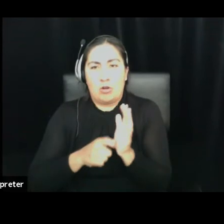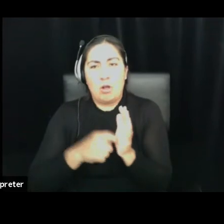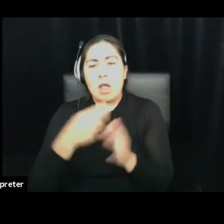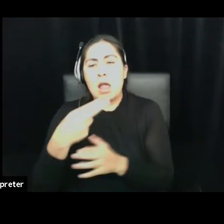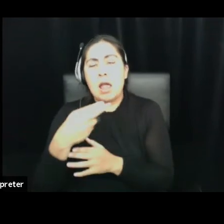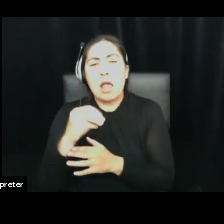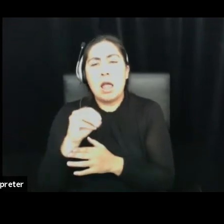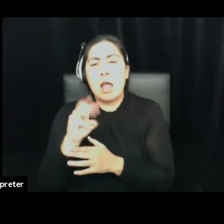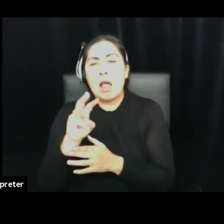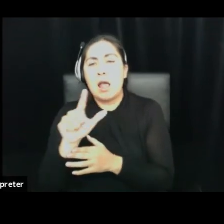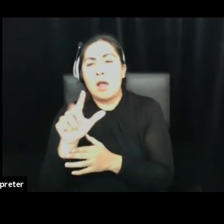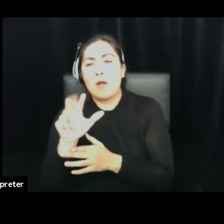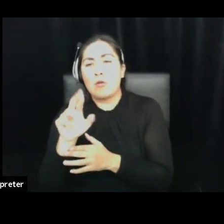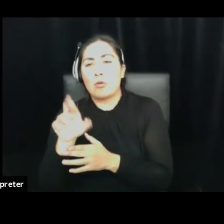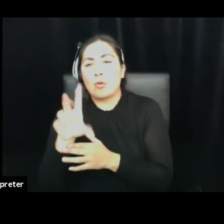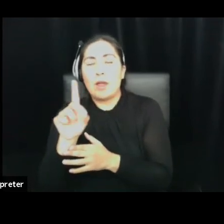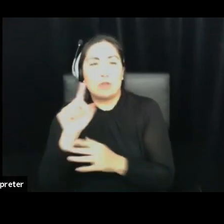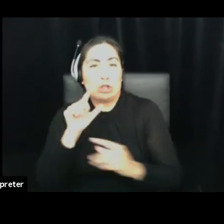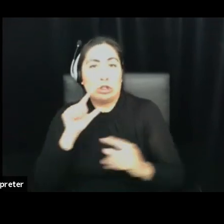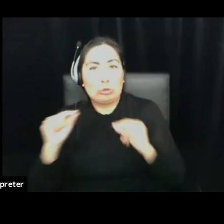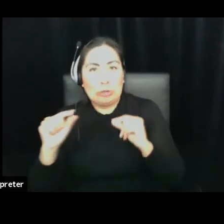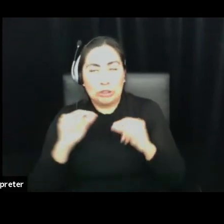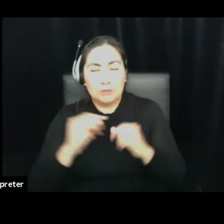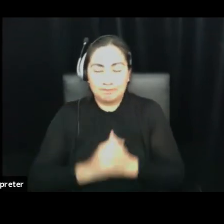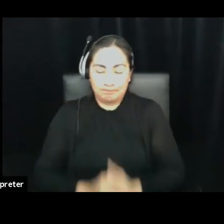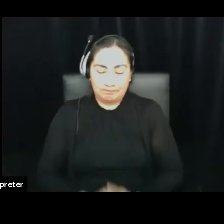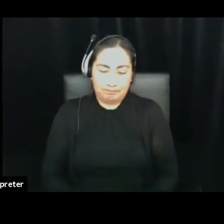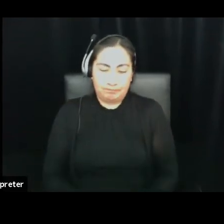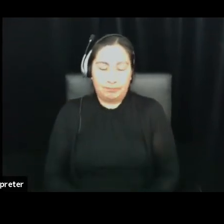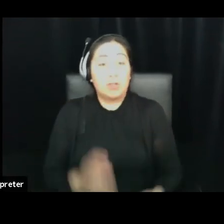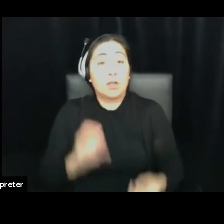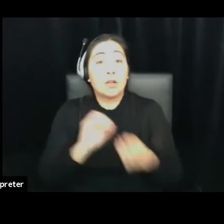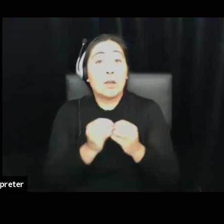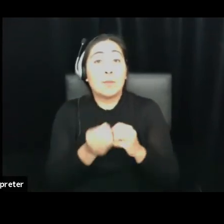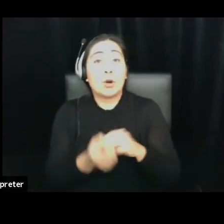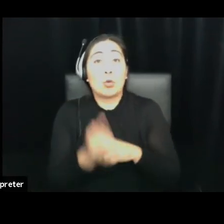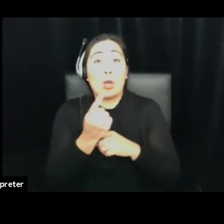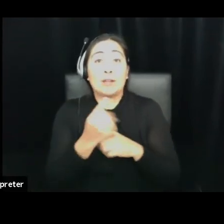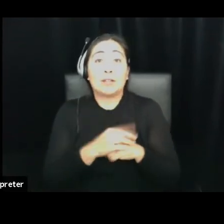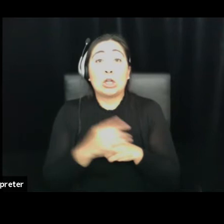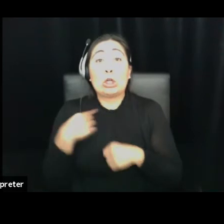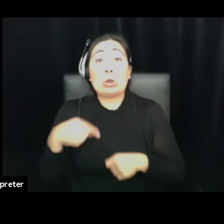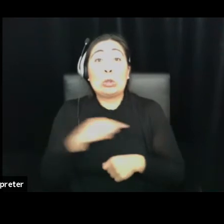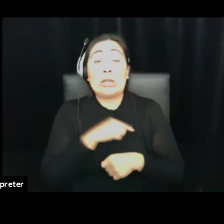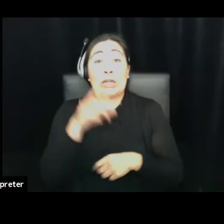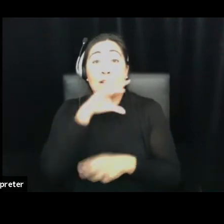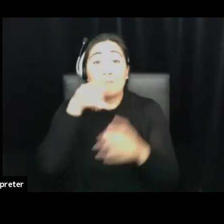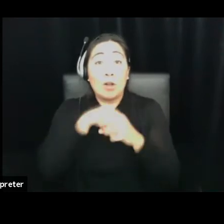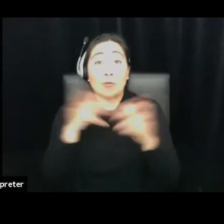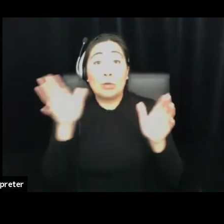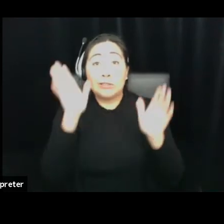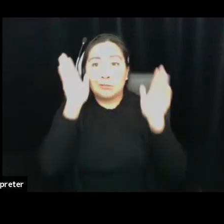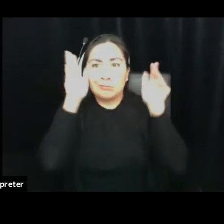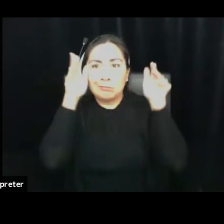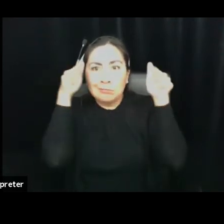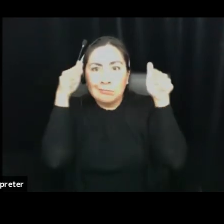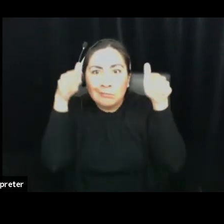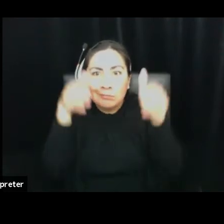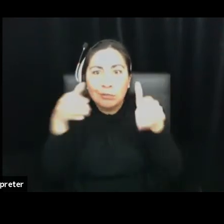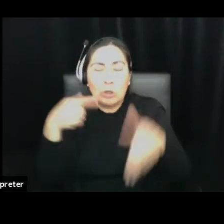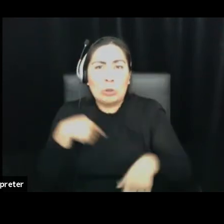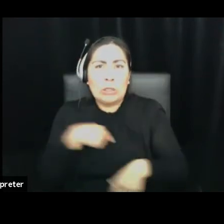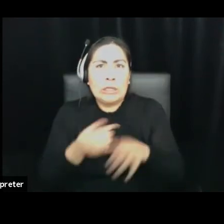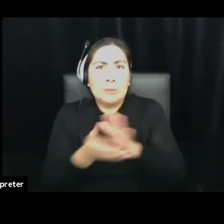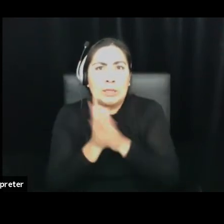feed. Number one, we engage in tunneling. We get obsessed with solving